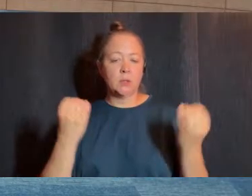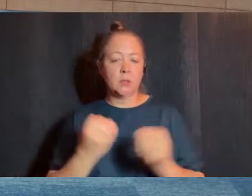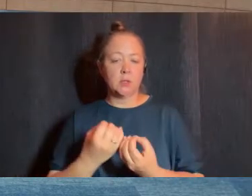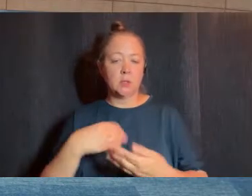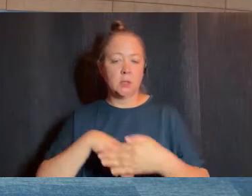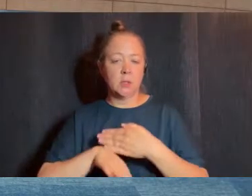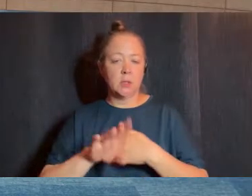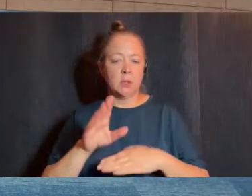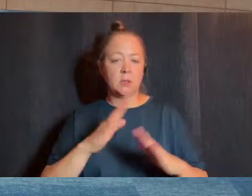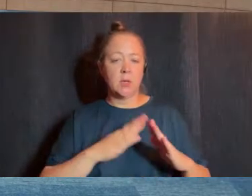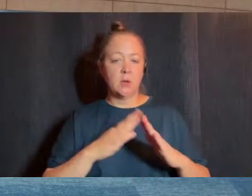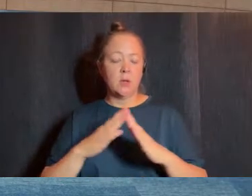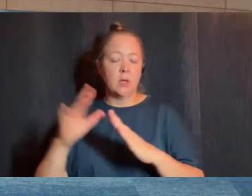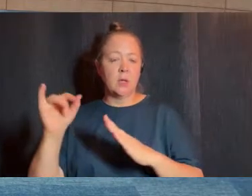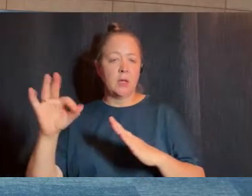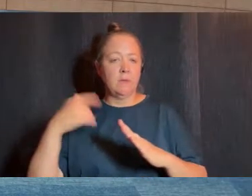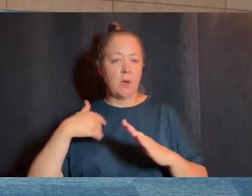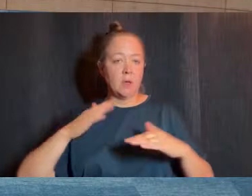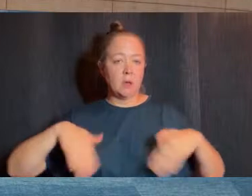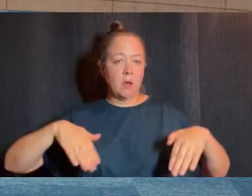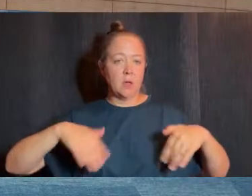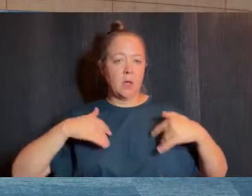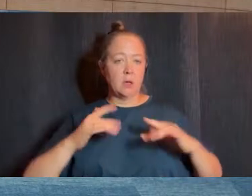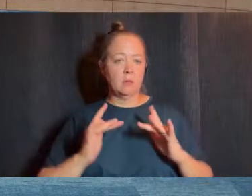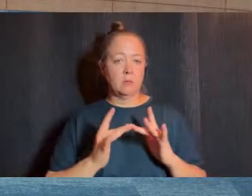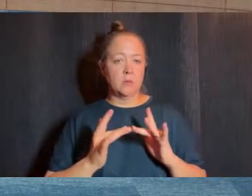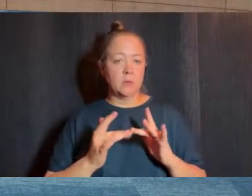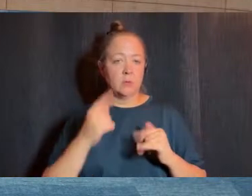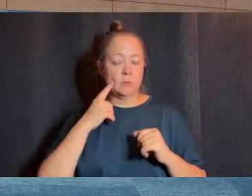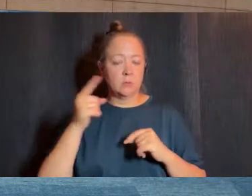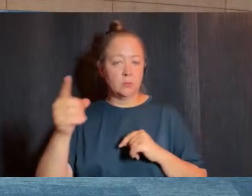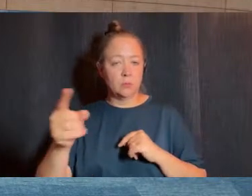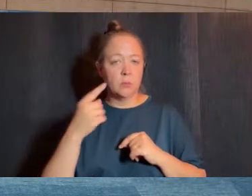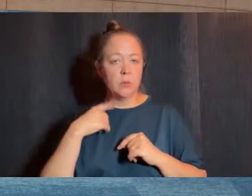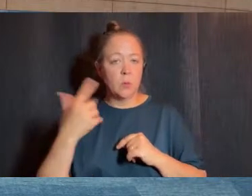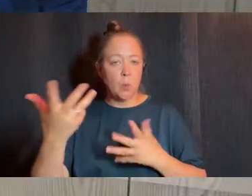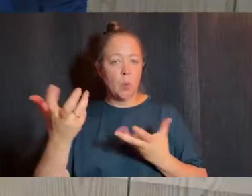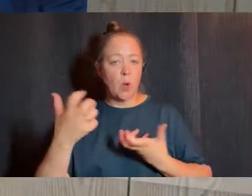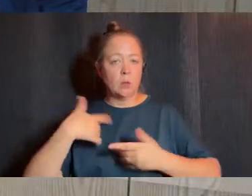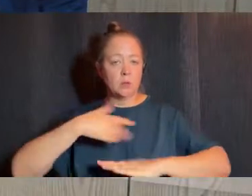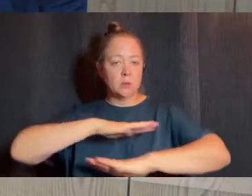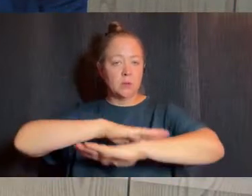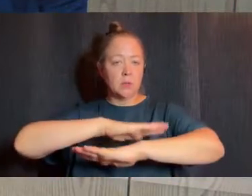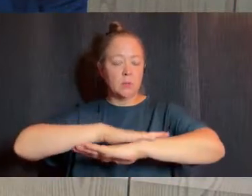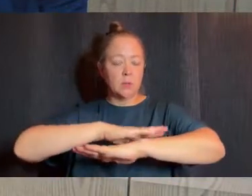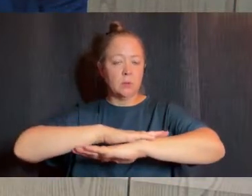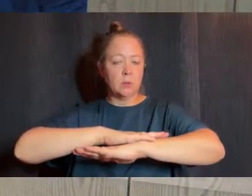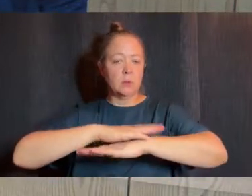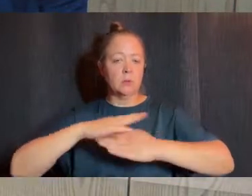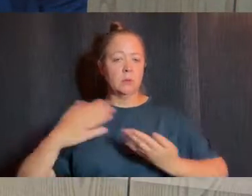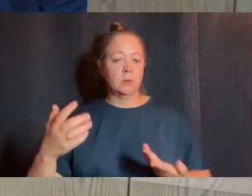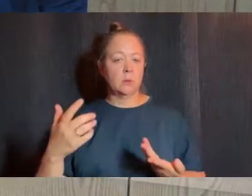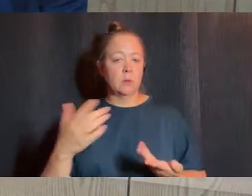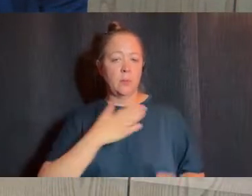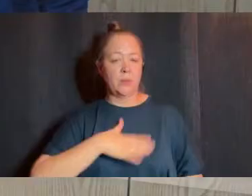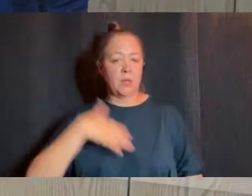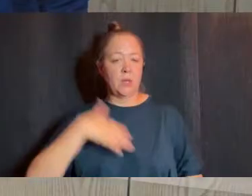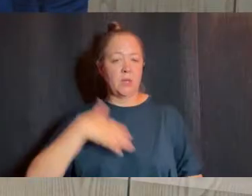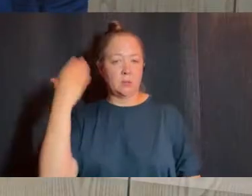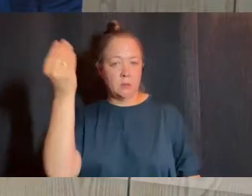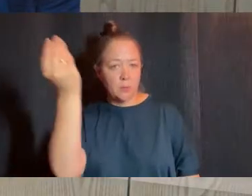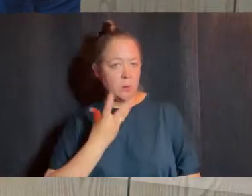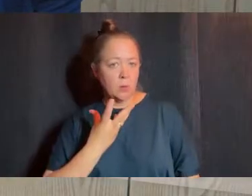you, if your organization in town you would like to table, please let me know. As well as some of our